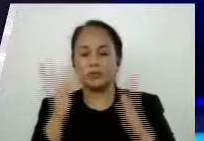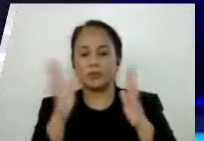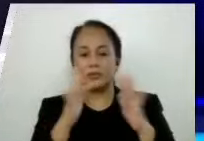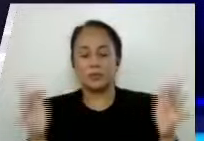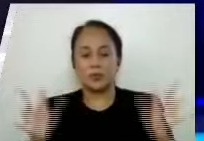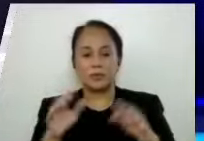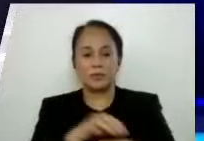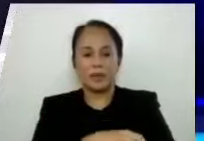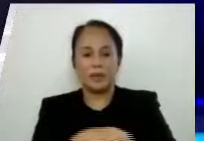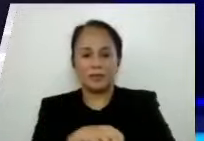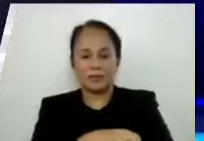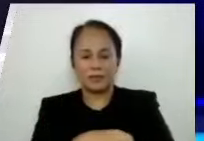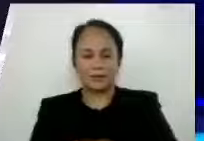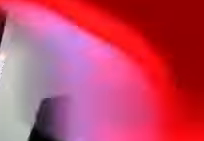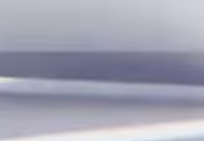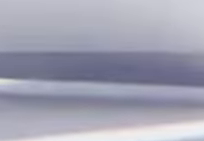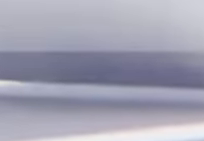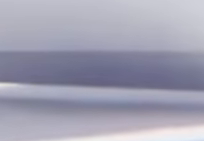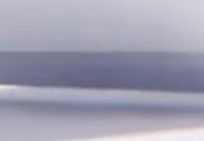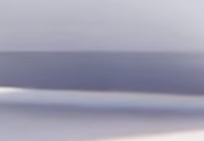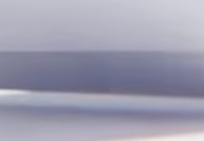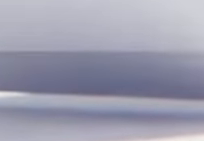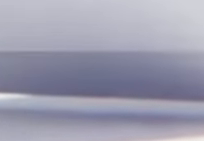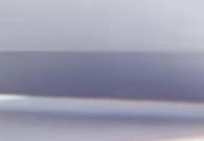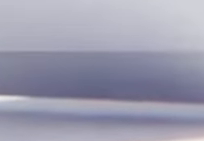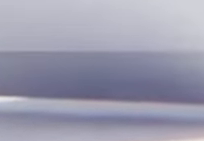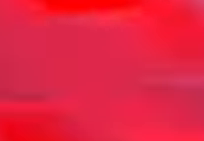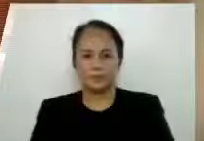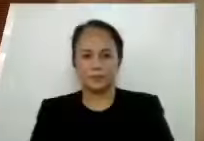At nakatutok si Jamie Santos.